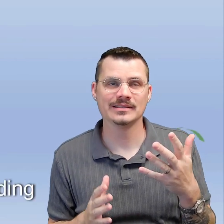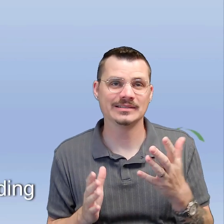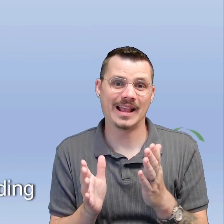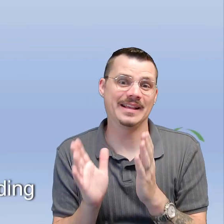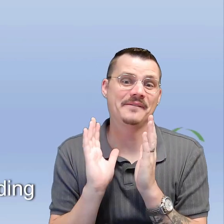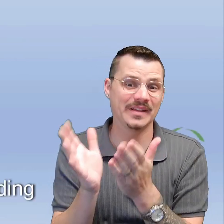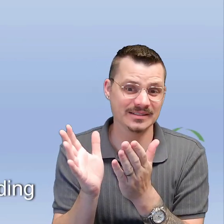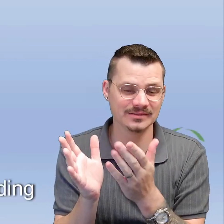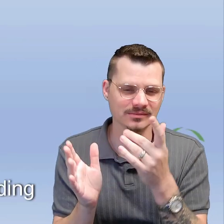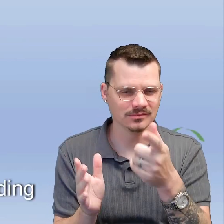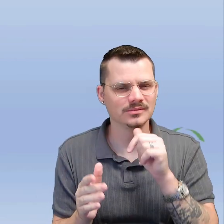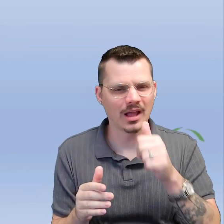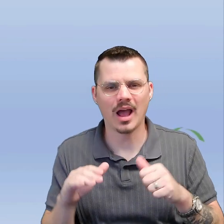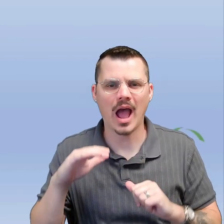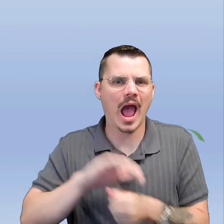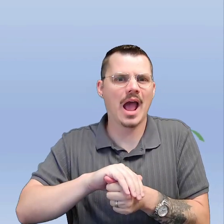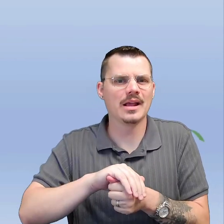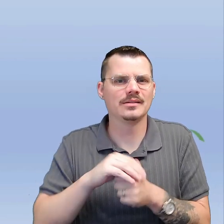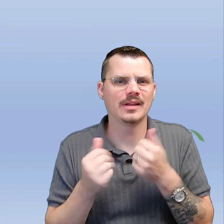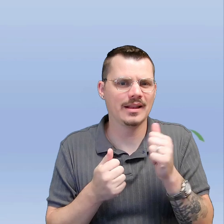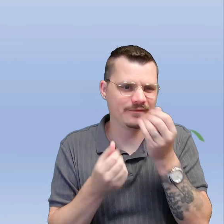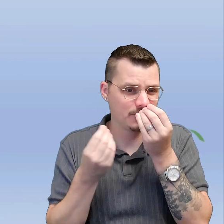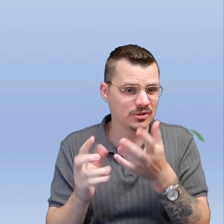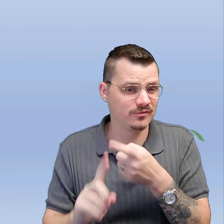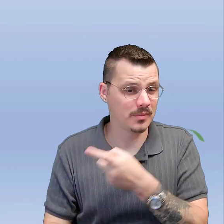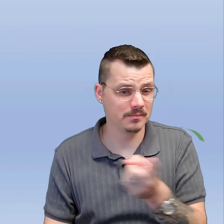maybe convince people you're not hiding anything from them.